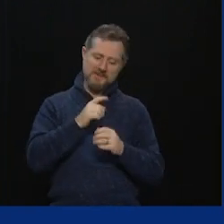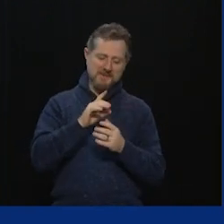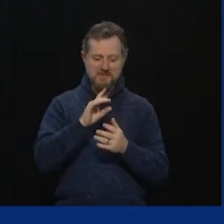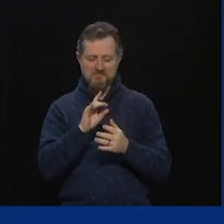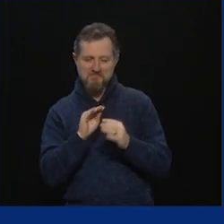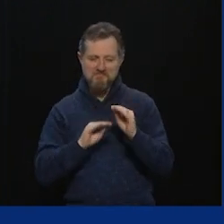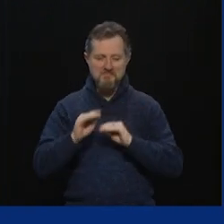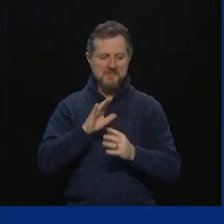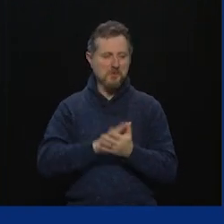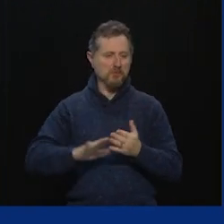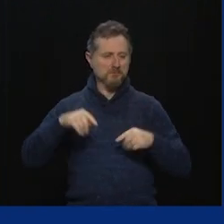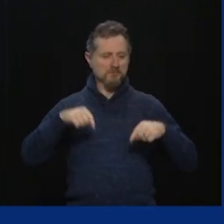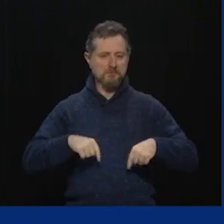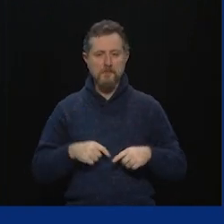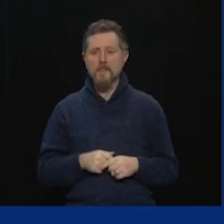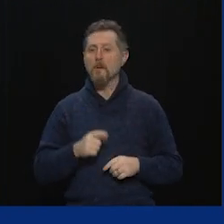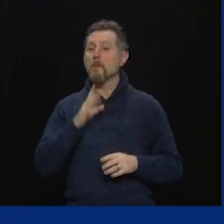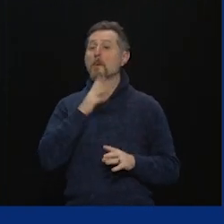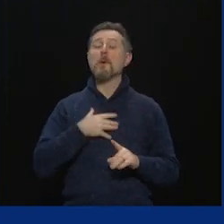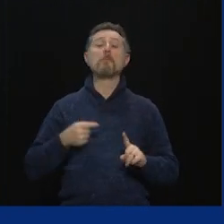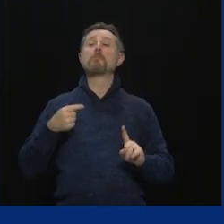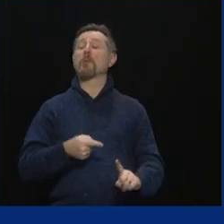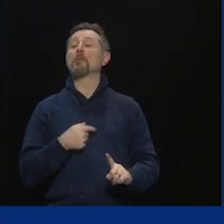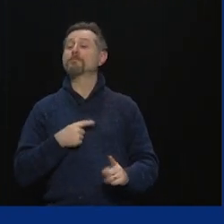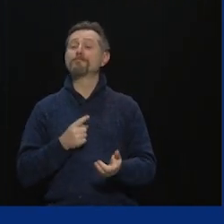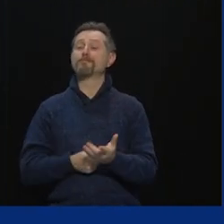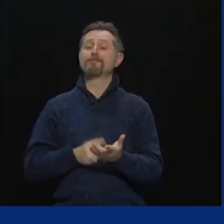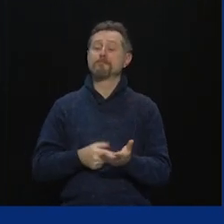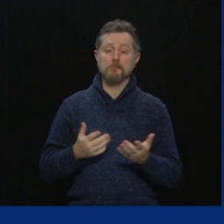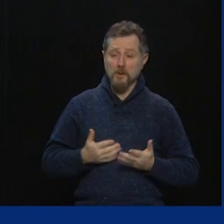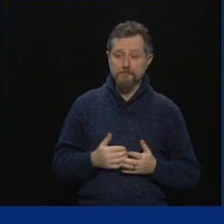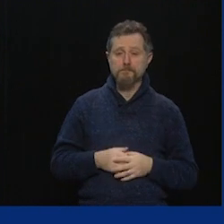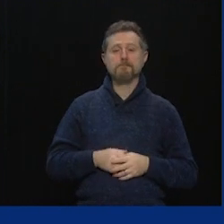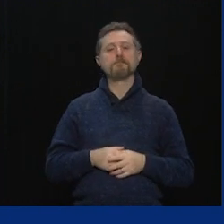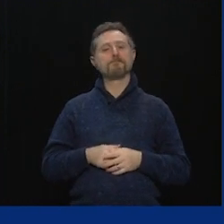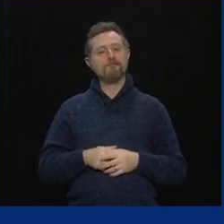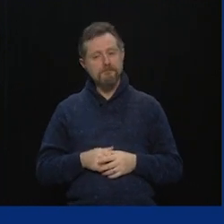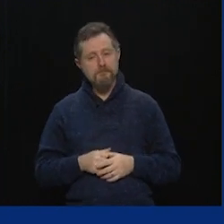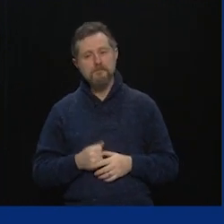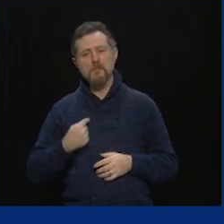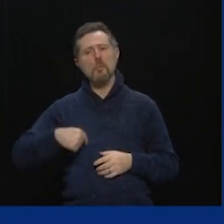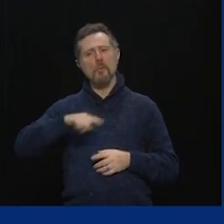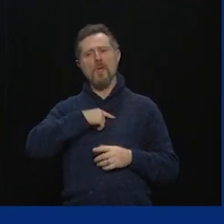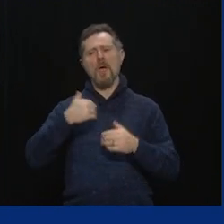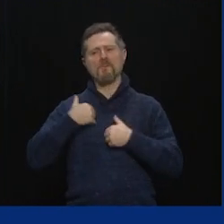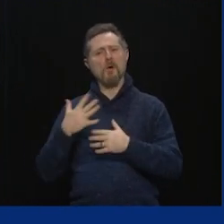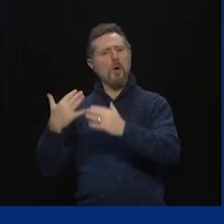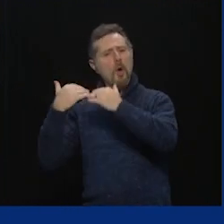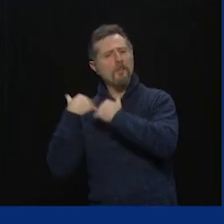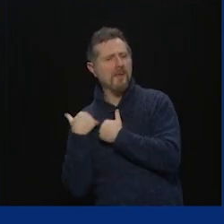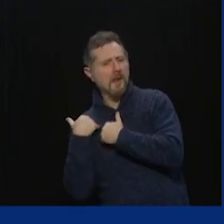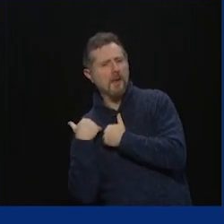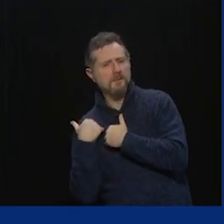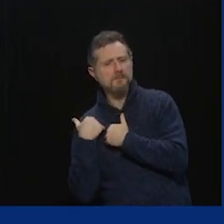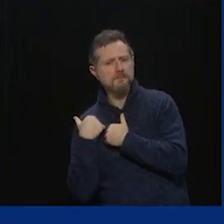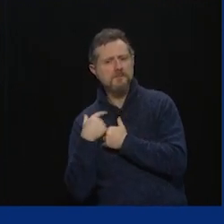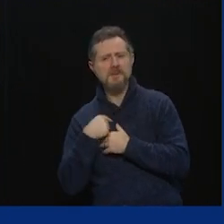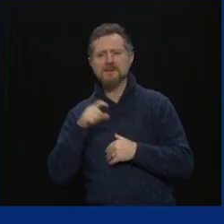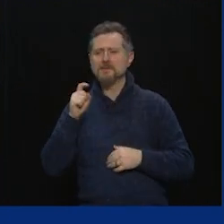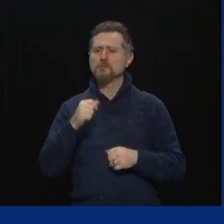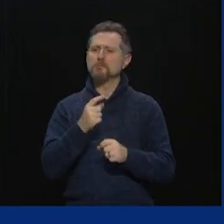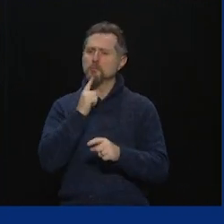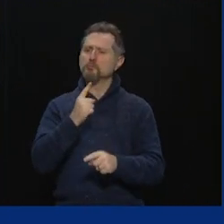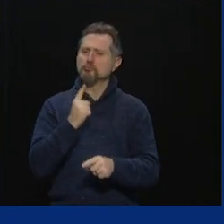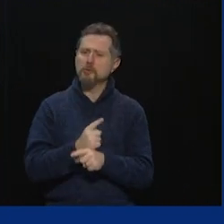facilities. The point there is that we have an obligation, a moral obligation. It's the right thing to